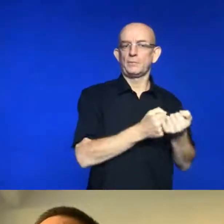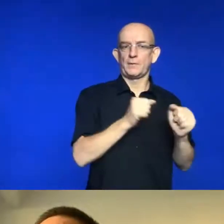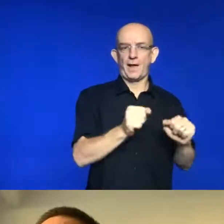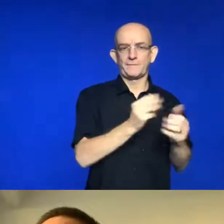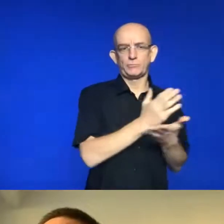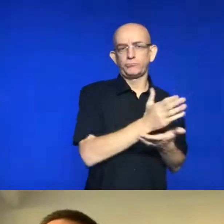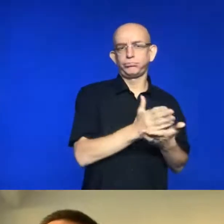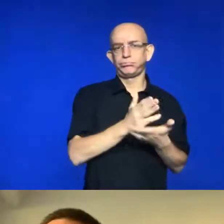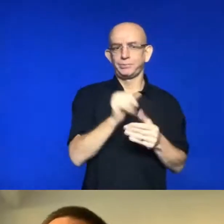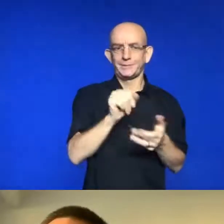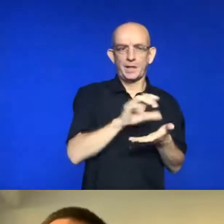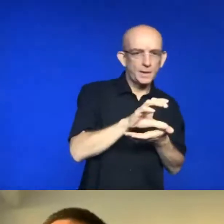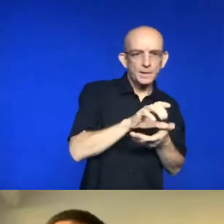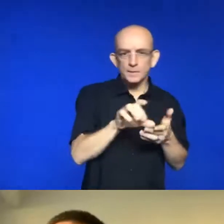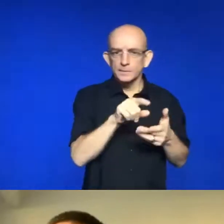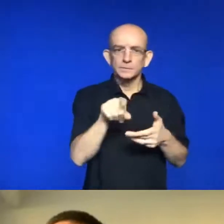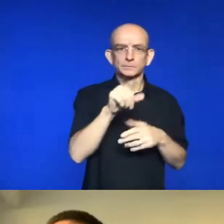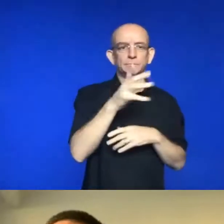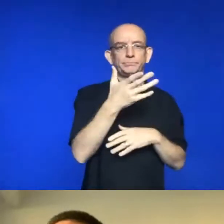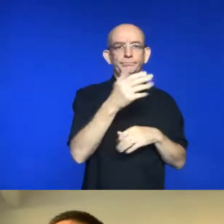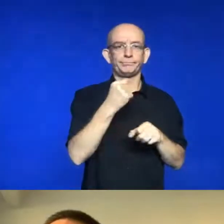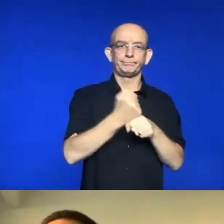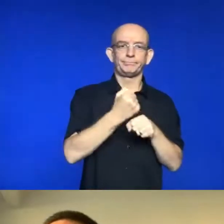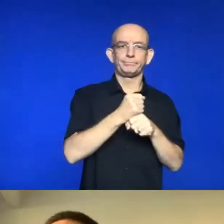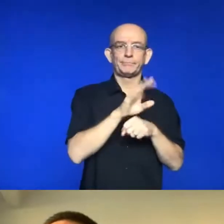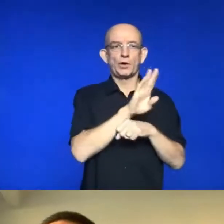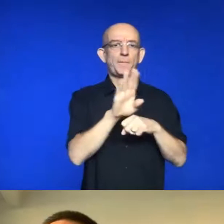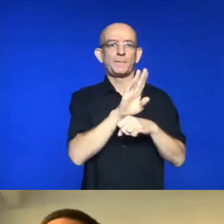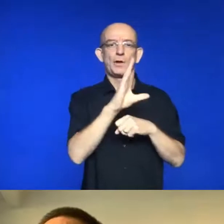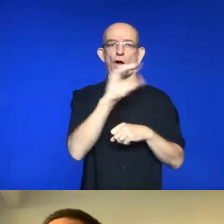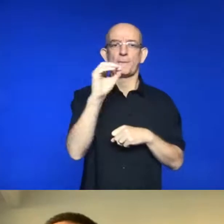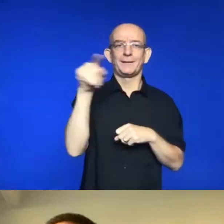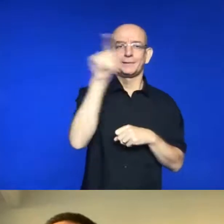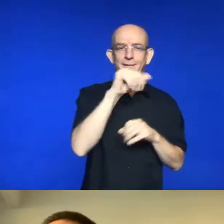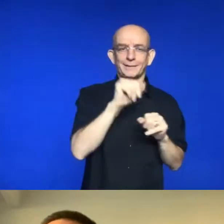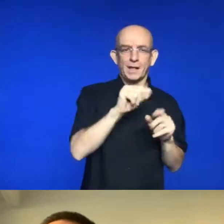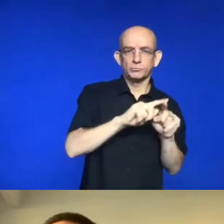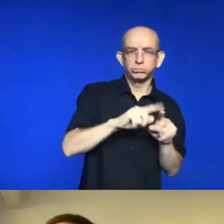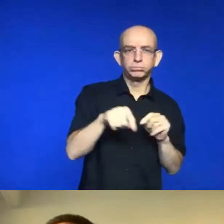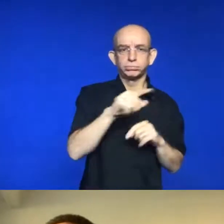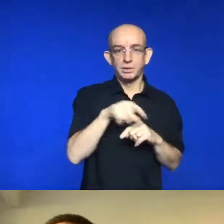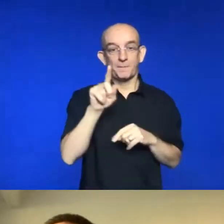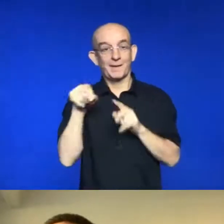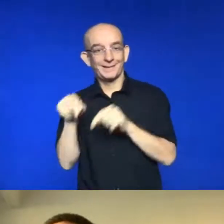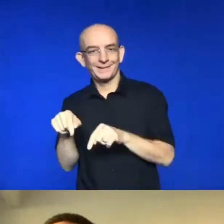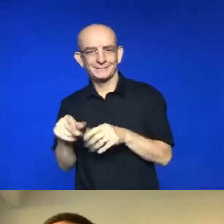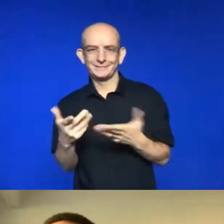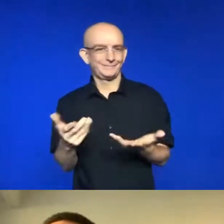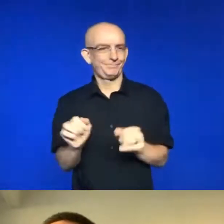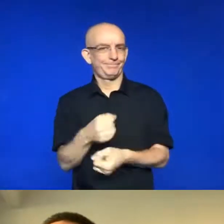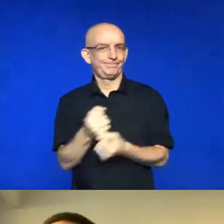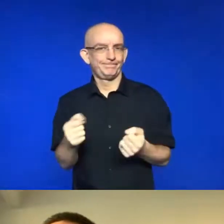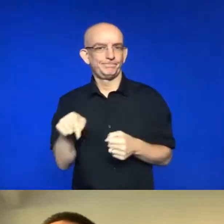registered. And especially we know that many people with disability, most people are working in the informal sector, and many